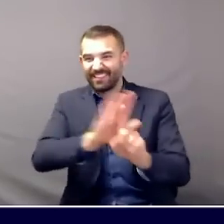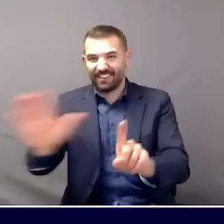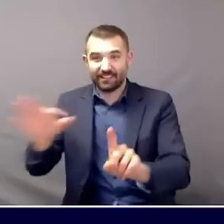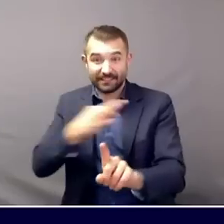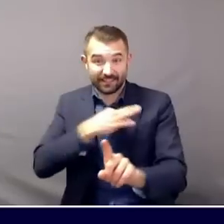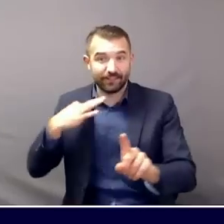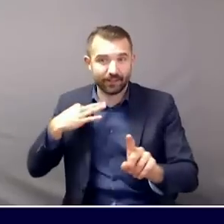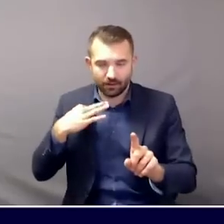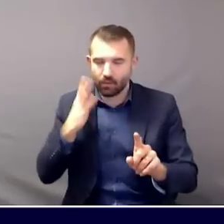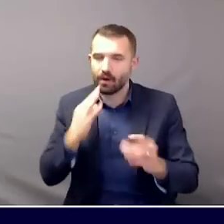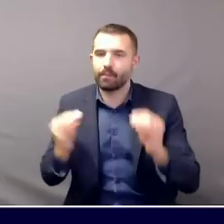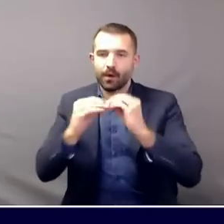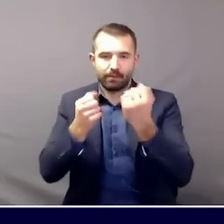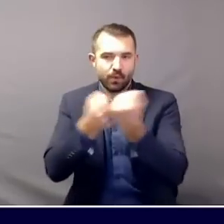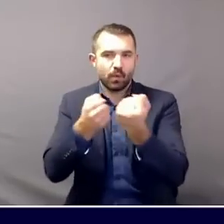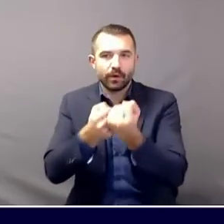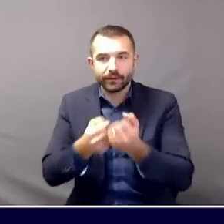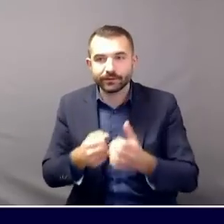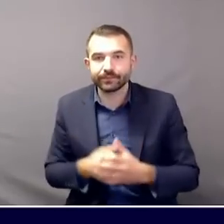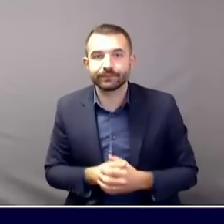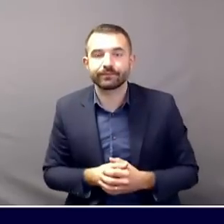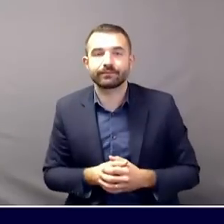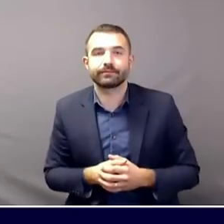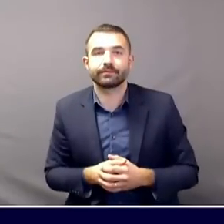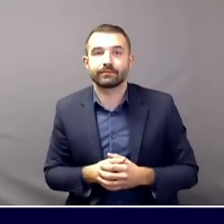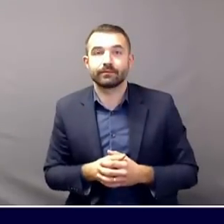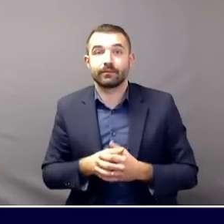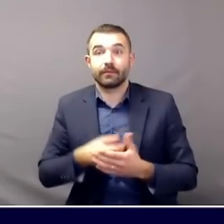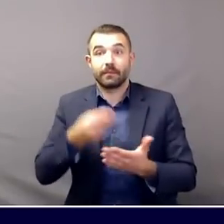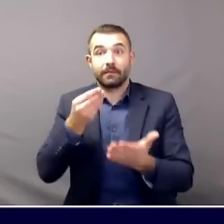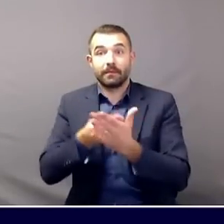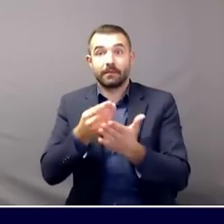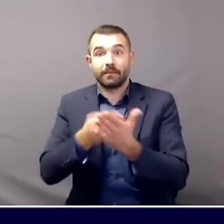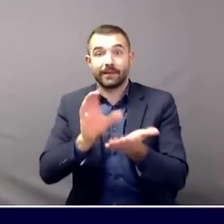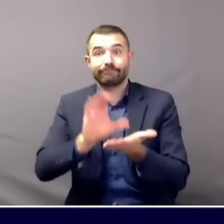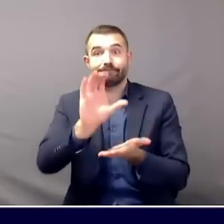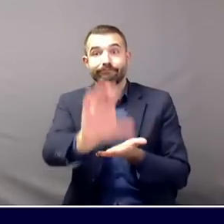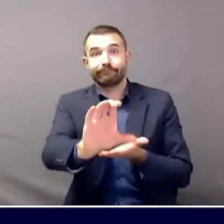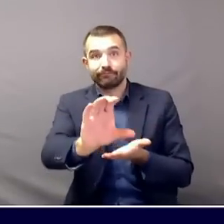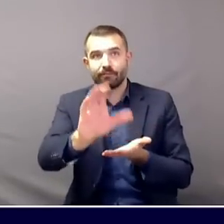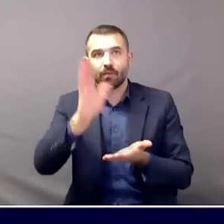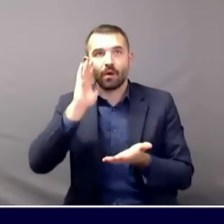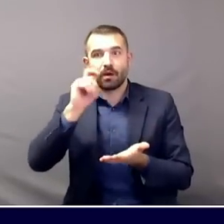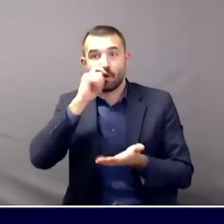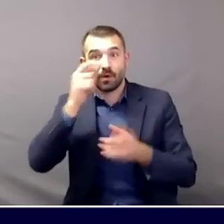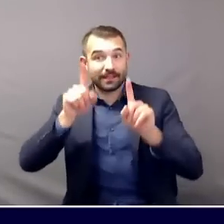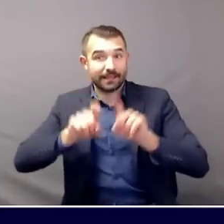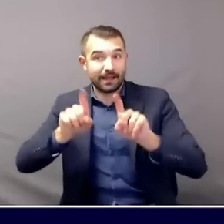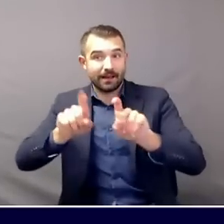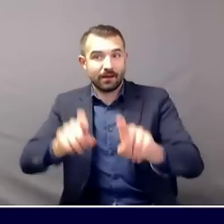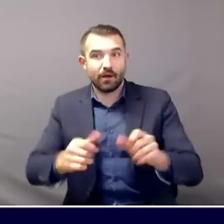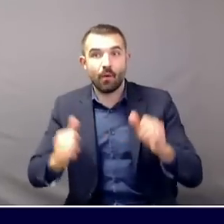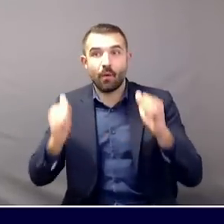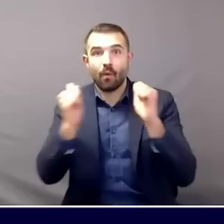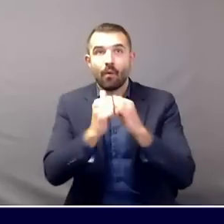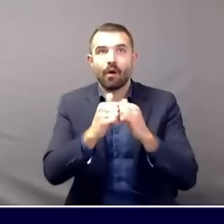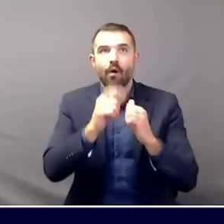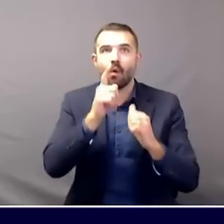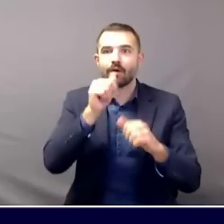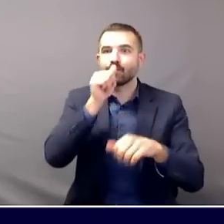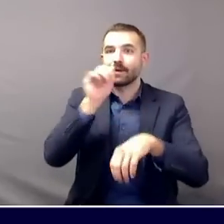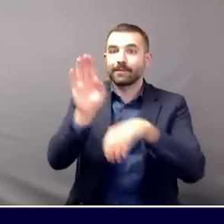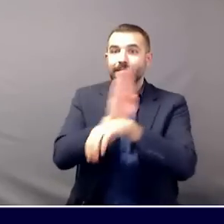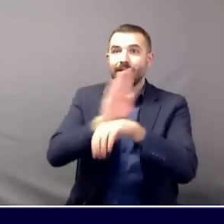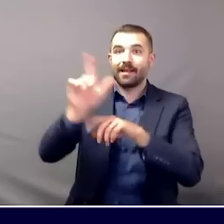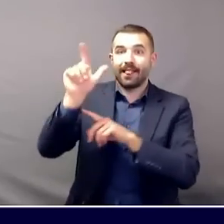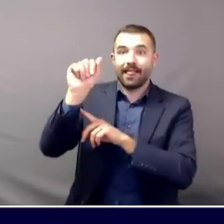nursing facilities for their costs to conduct this surveillance testing using commercial laboratories. This investment